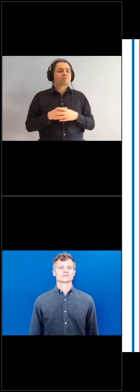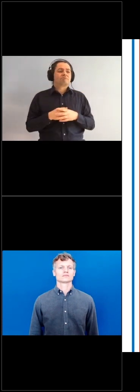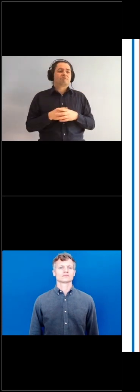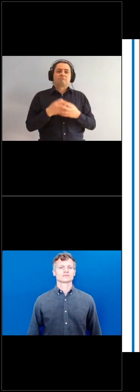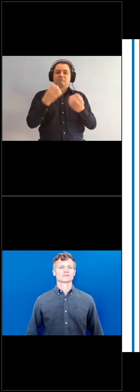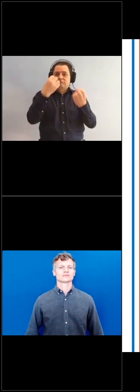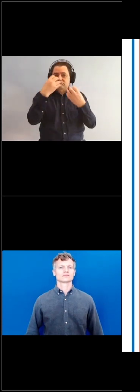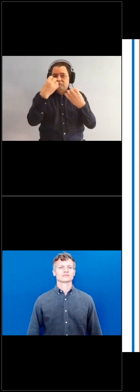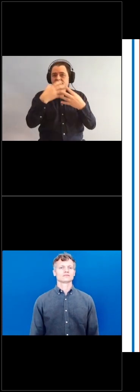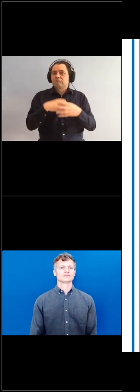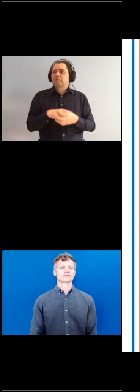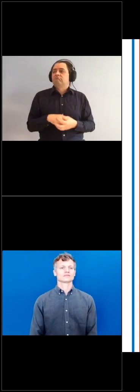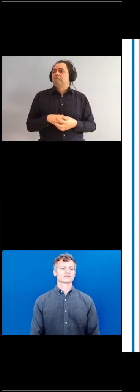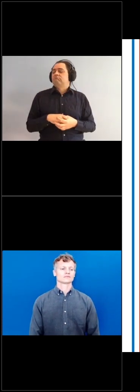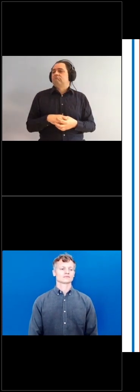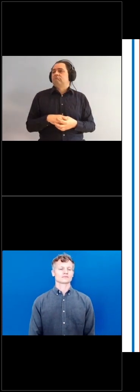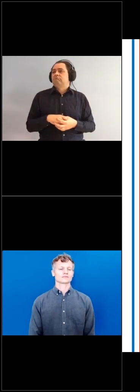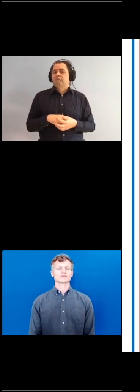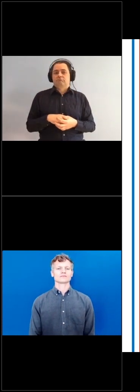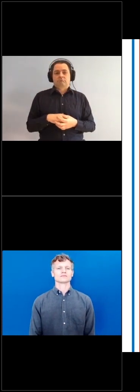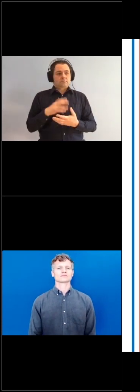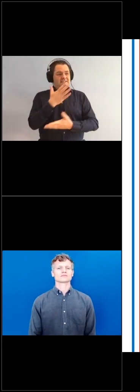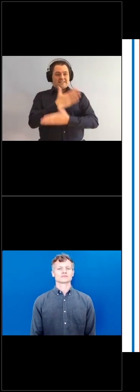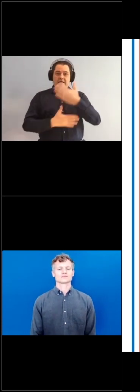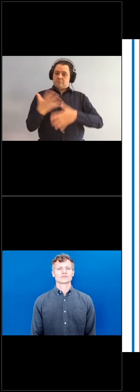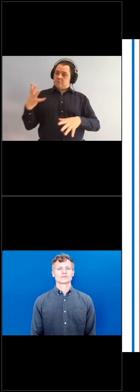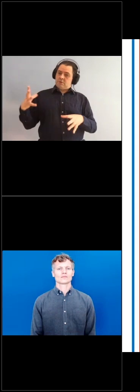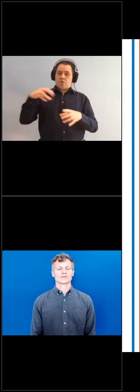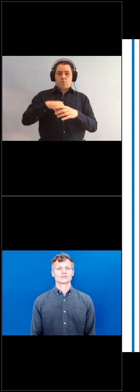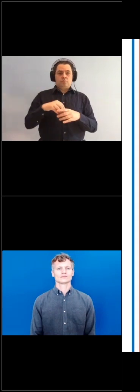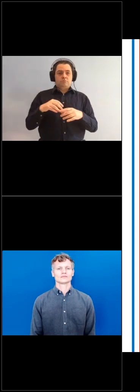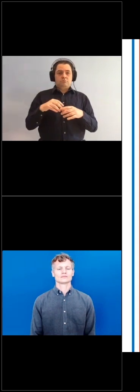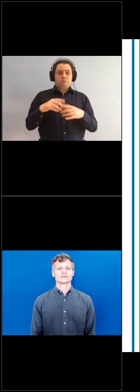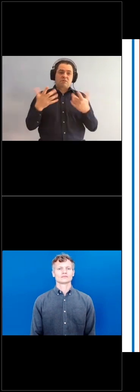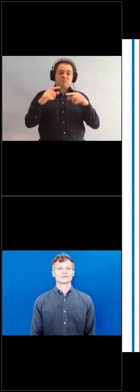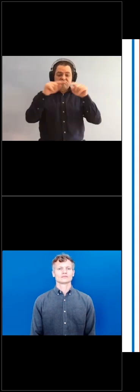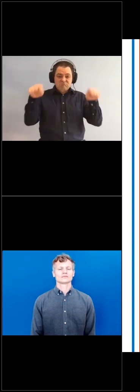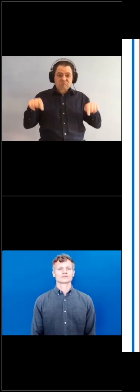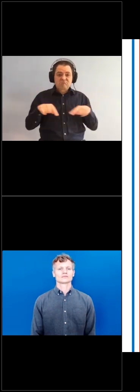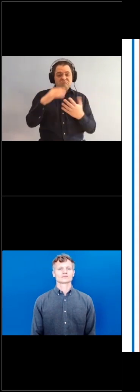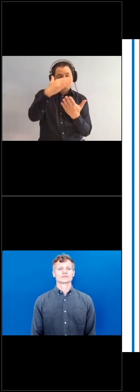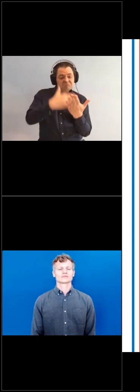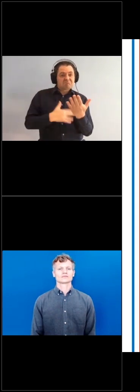the disability inclusive tip sheets, and also sectorial,